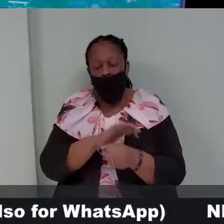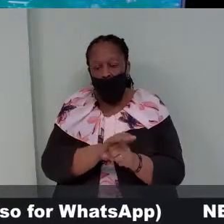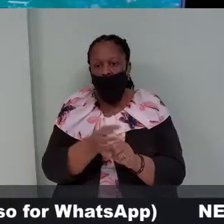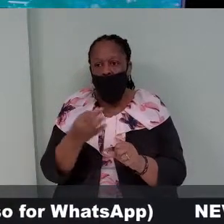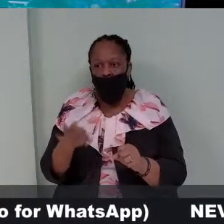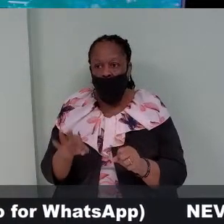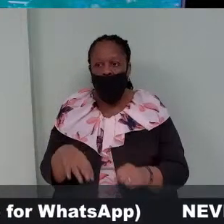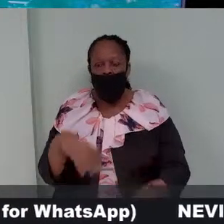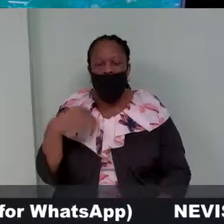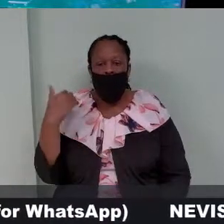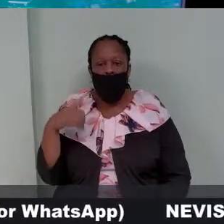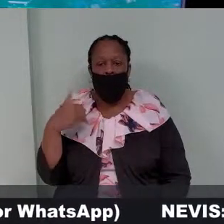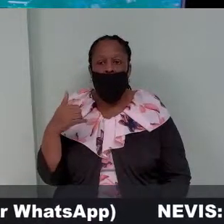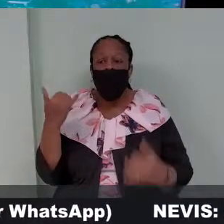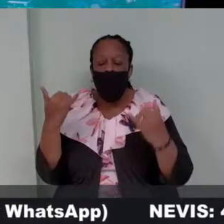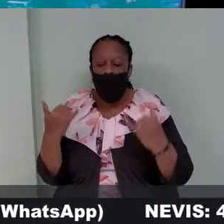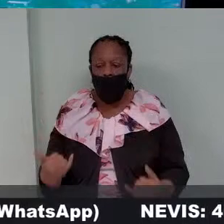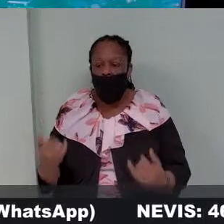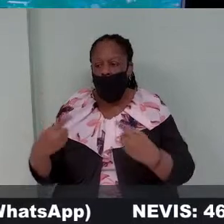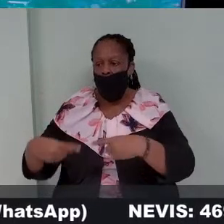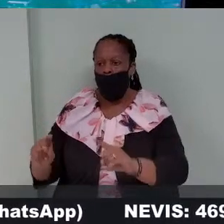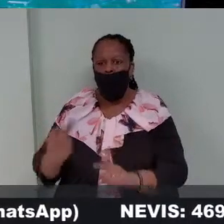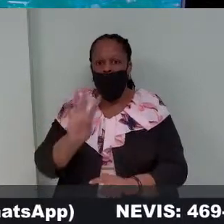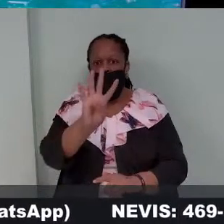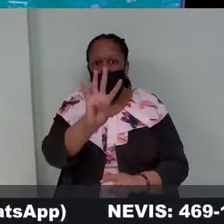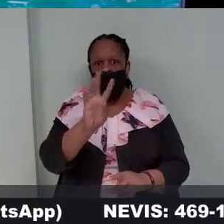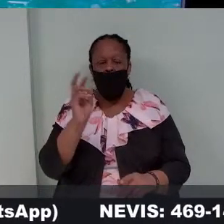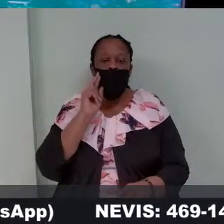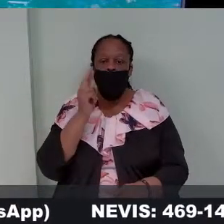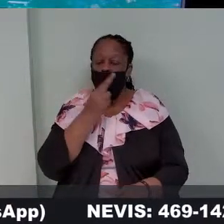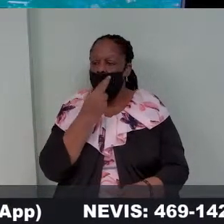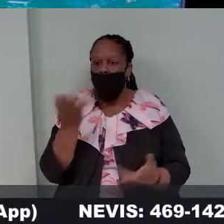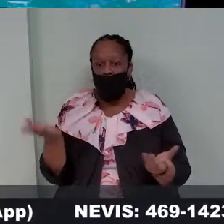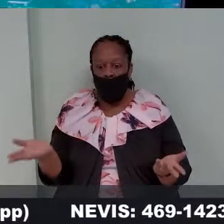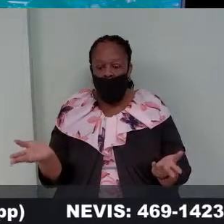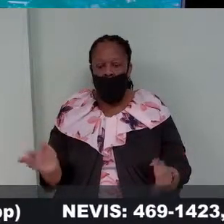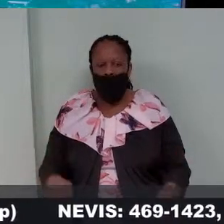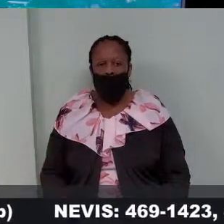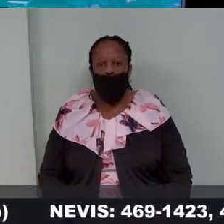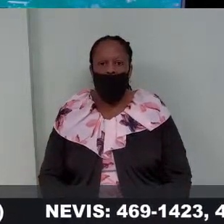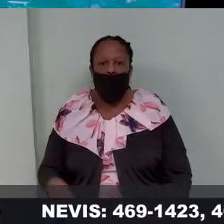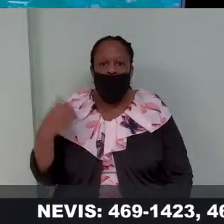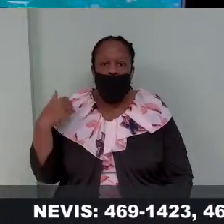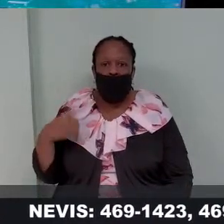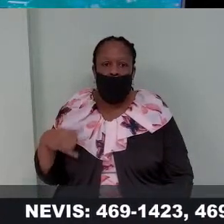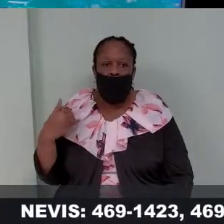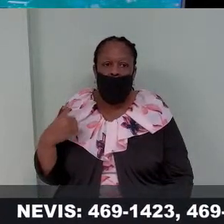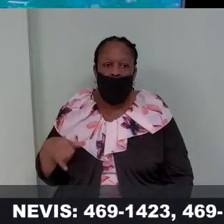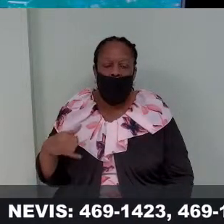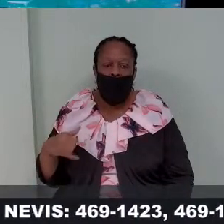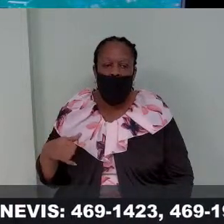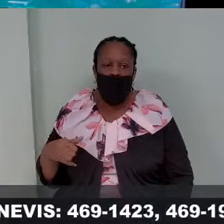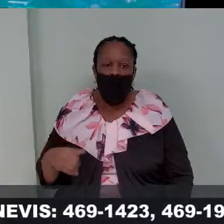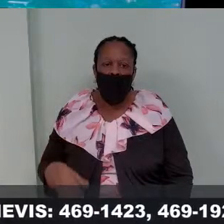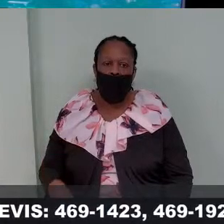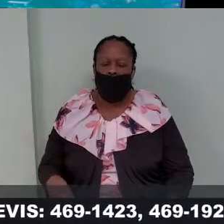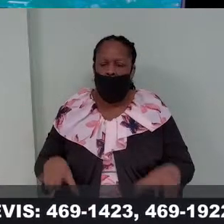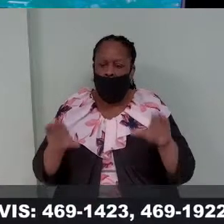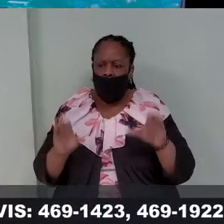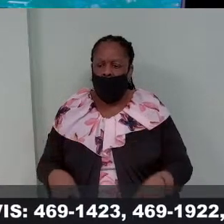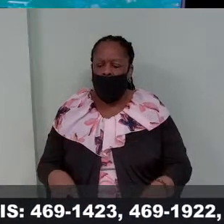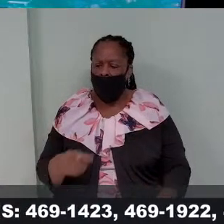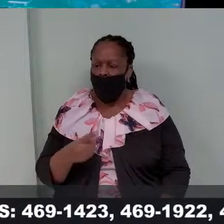in quarantine. Do we have anything in place to prevent such an act in St. Kitts and Nevis?